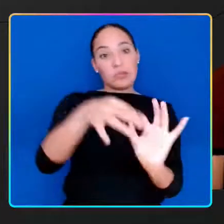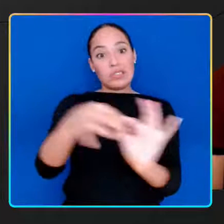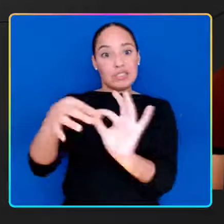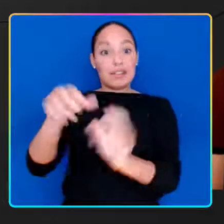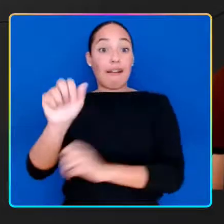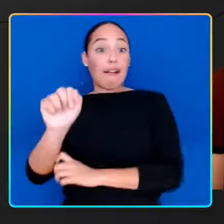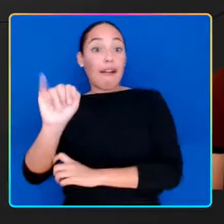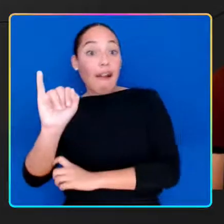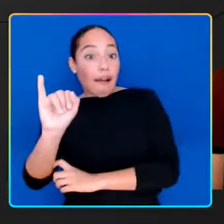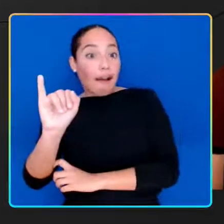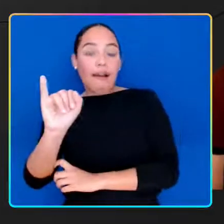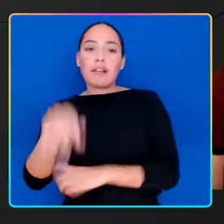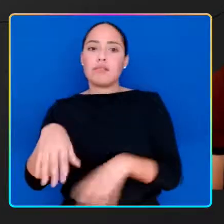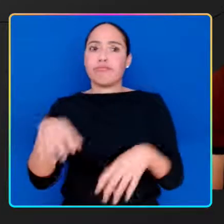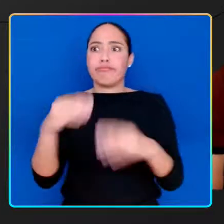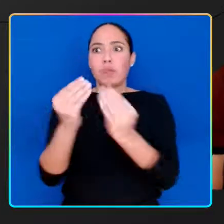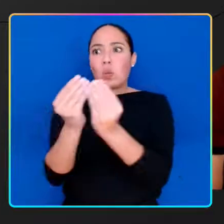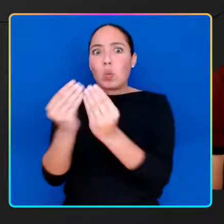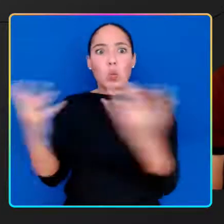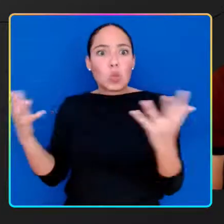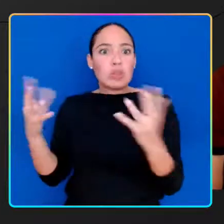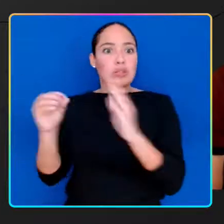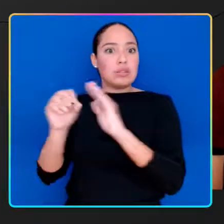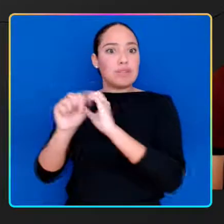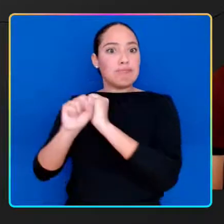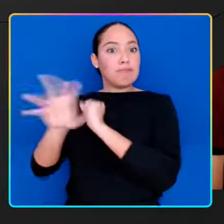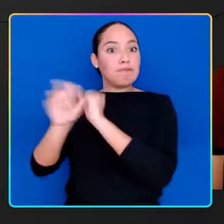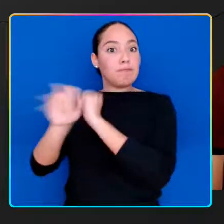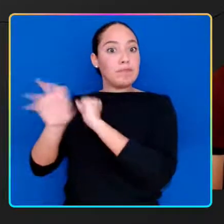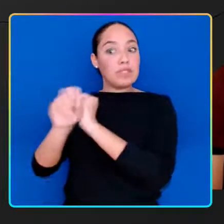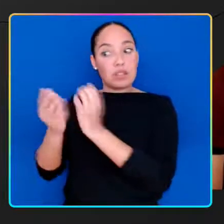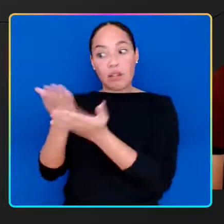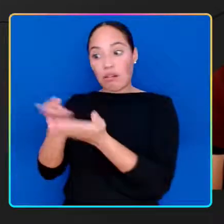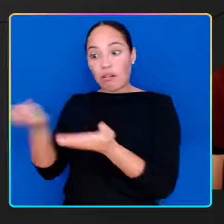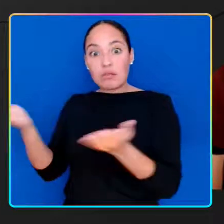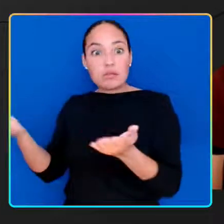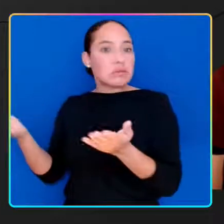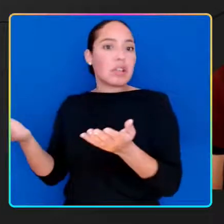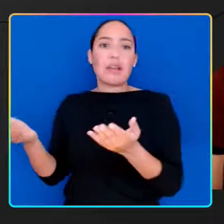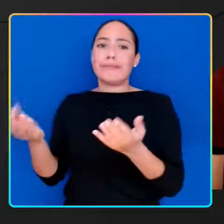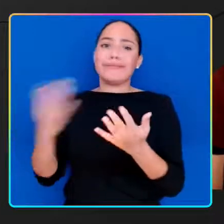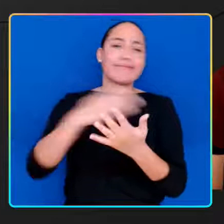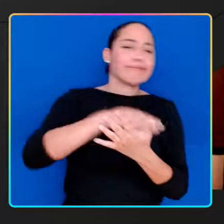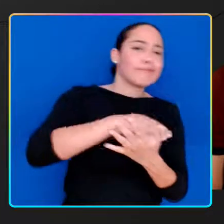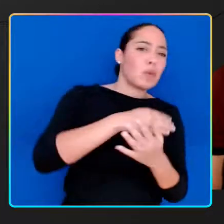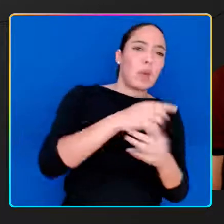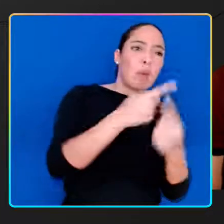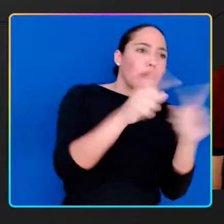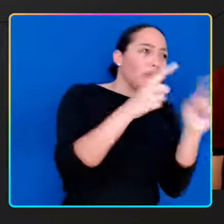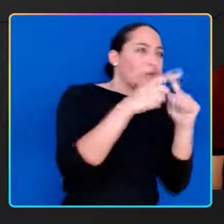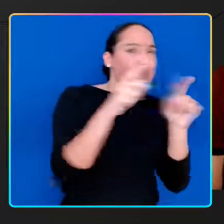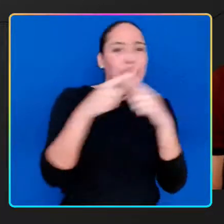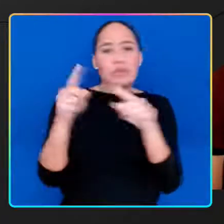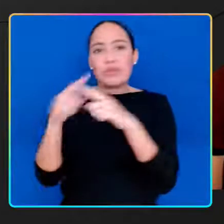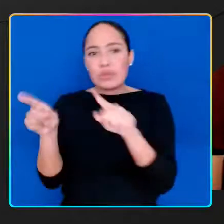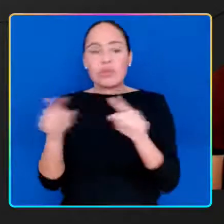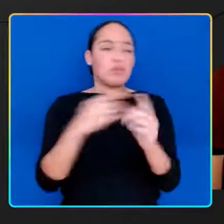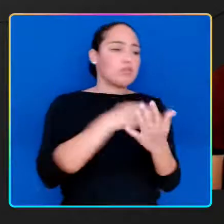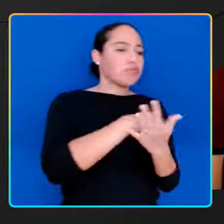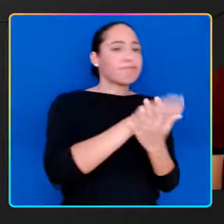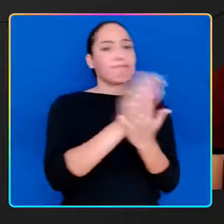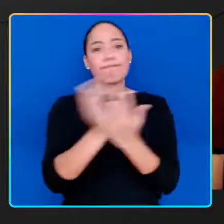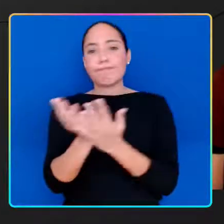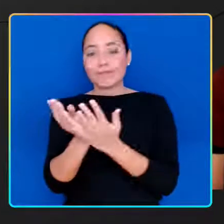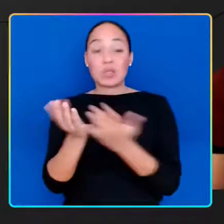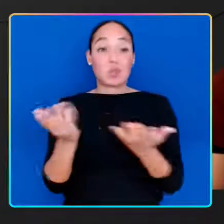that. And then try to mix and match technologies. So we're still looking around for mixed reality, virtual